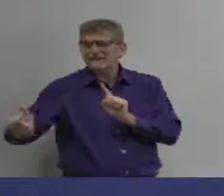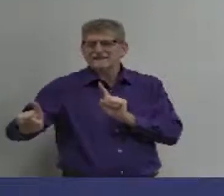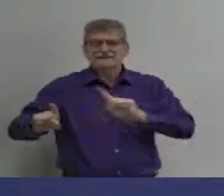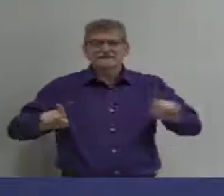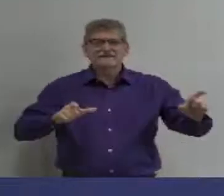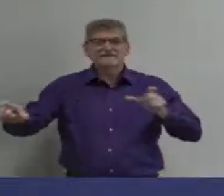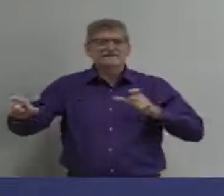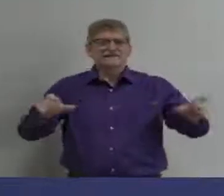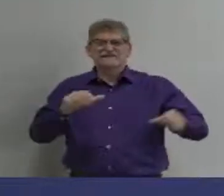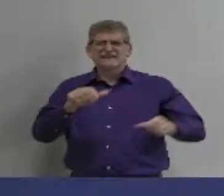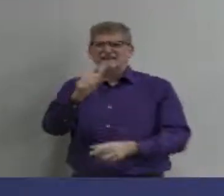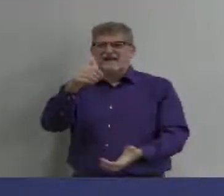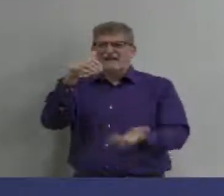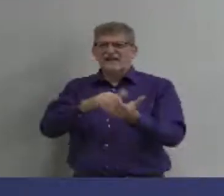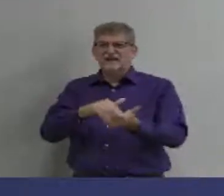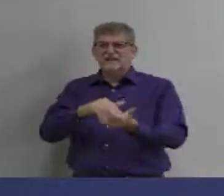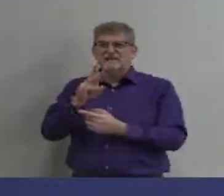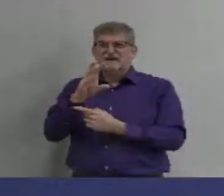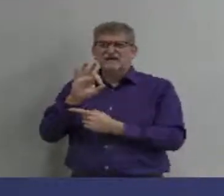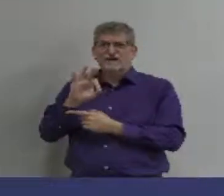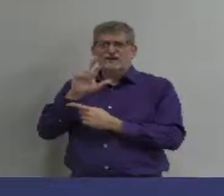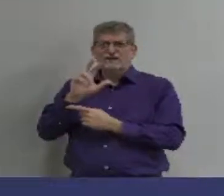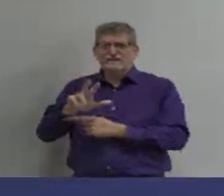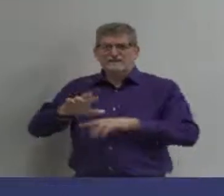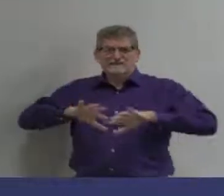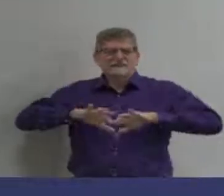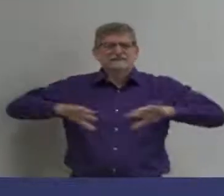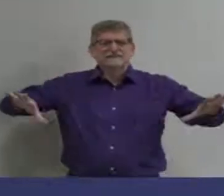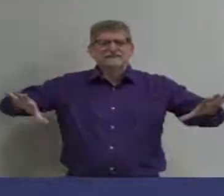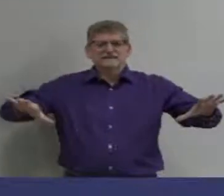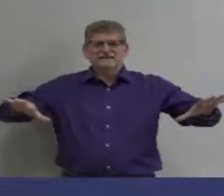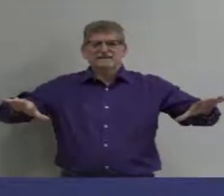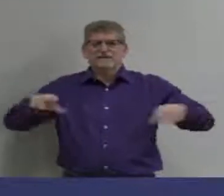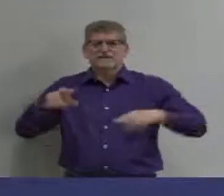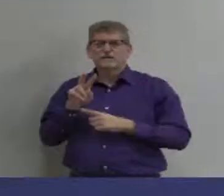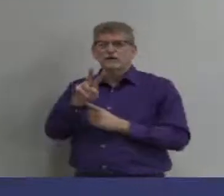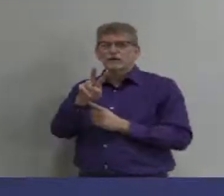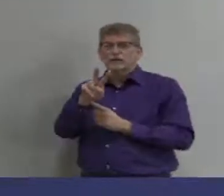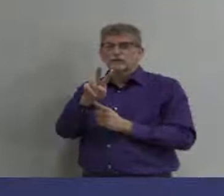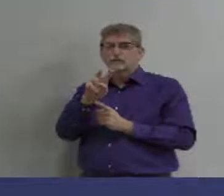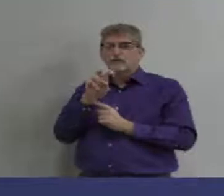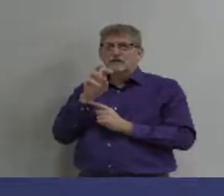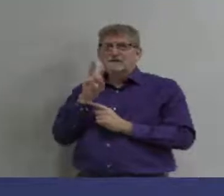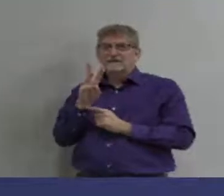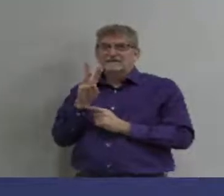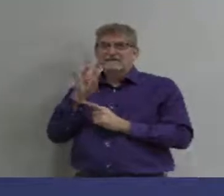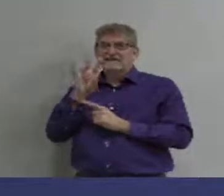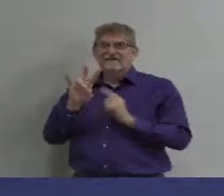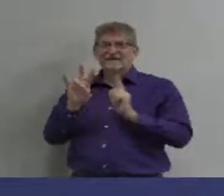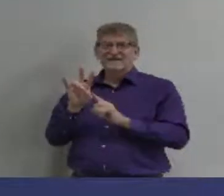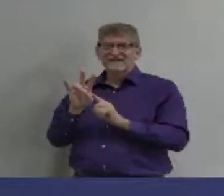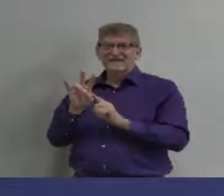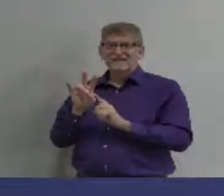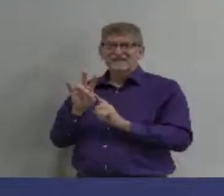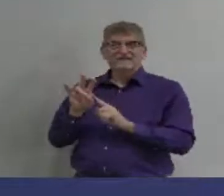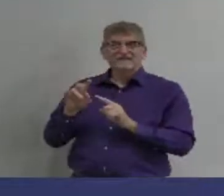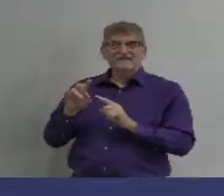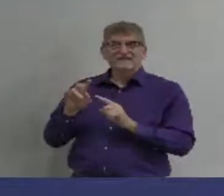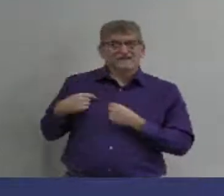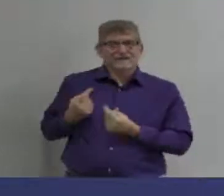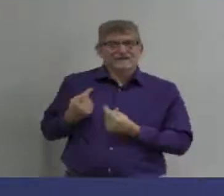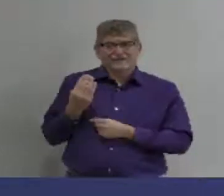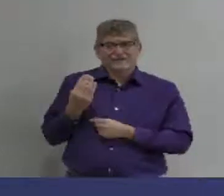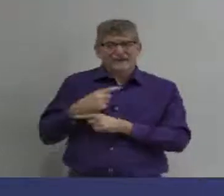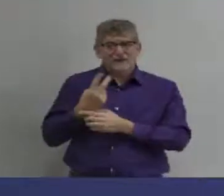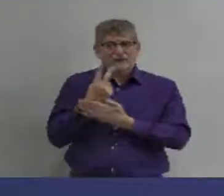10,693, 267 of those occurring in the last 14 days. Of those students and staff